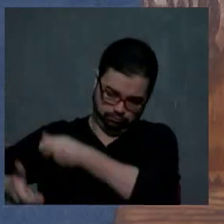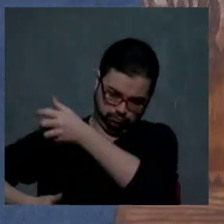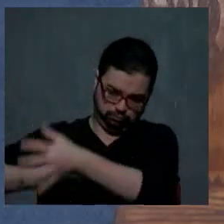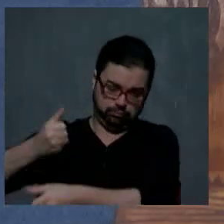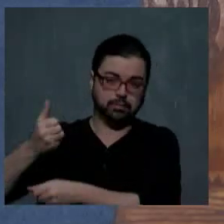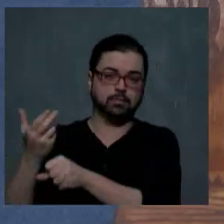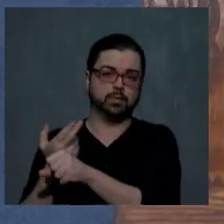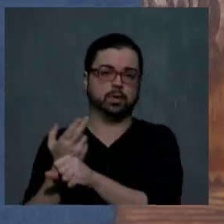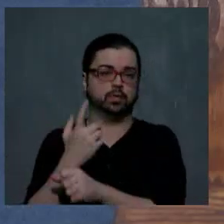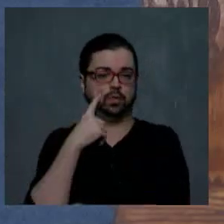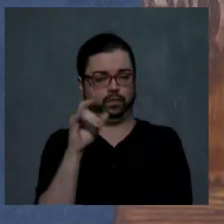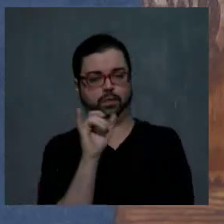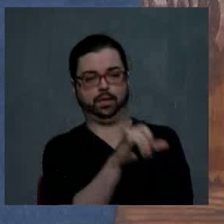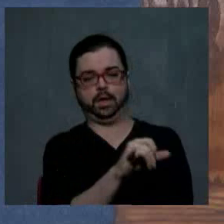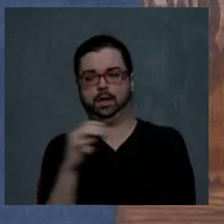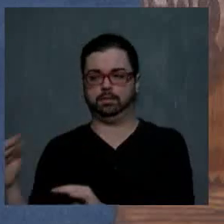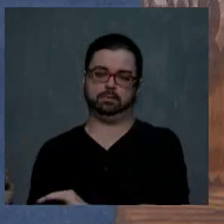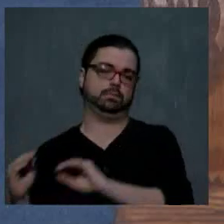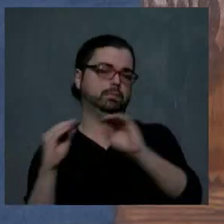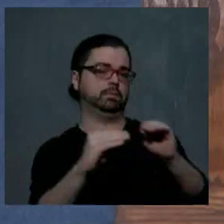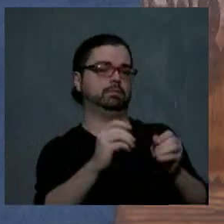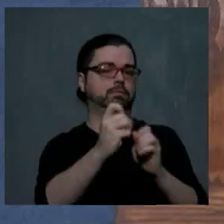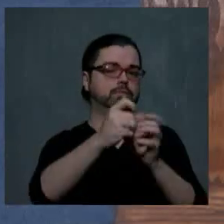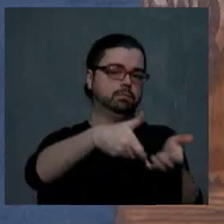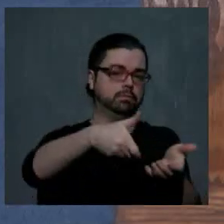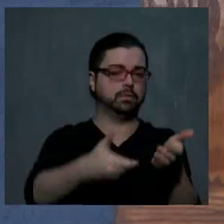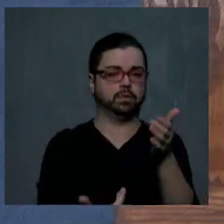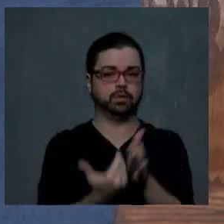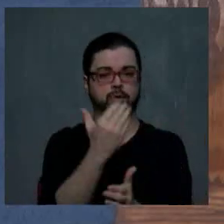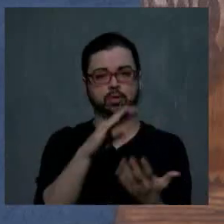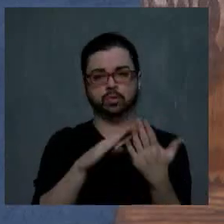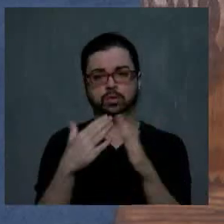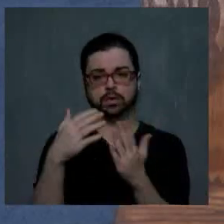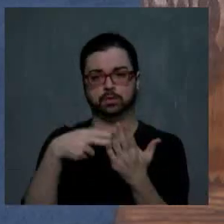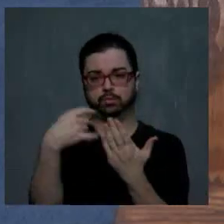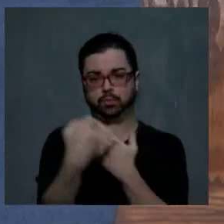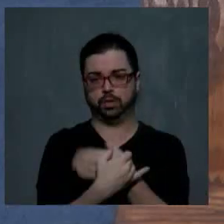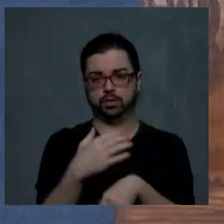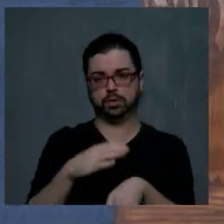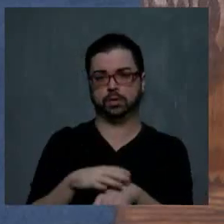fill adjacent to the new city project, which is on Canis Road.